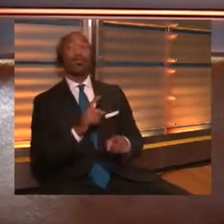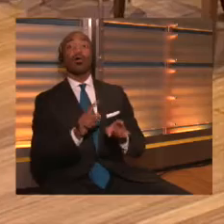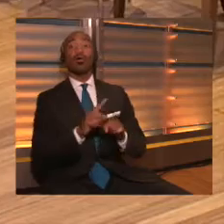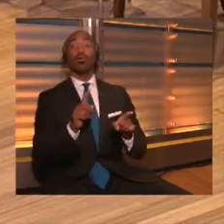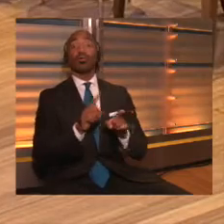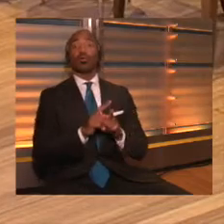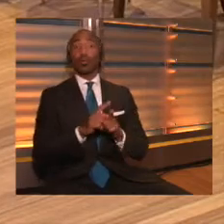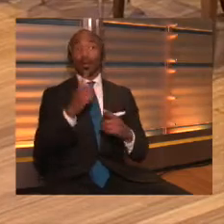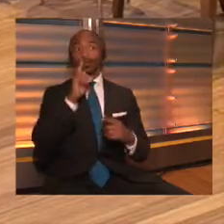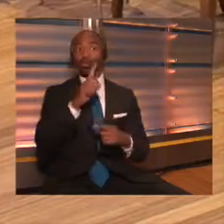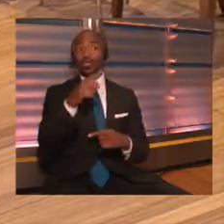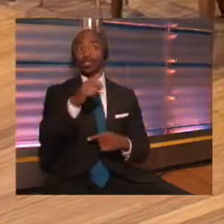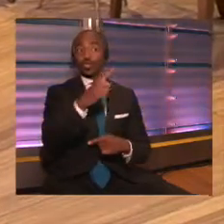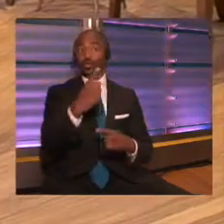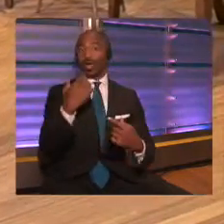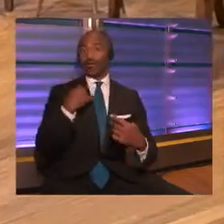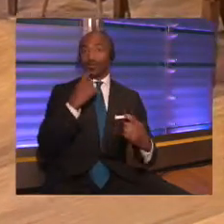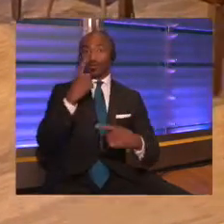welcome Kevin Cleary.